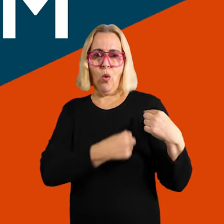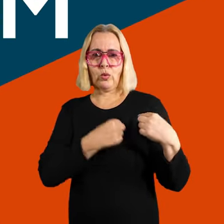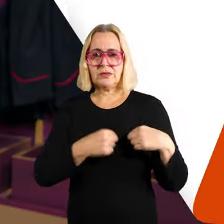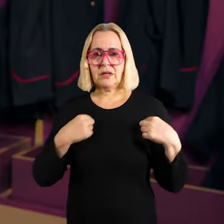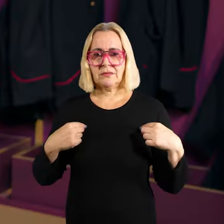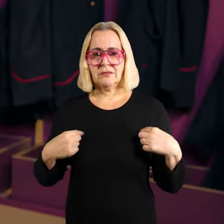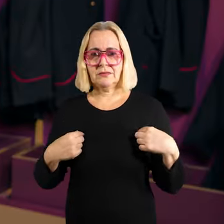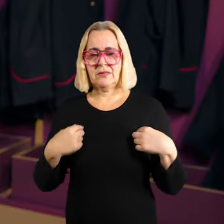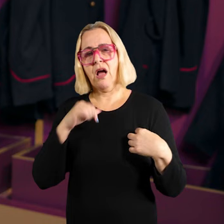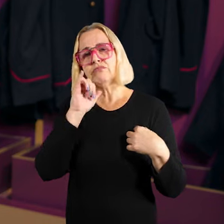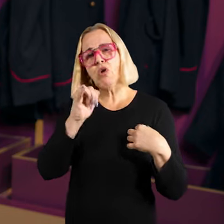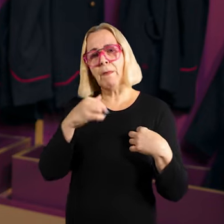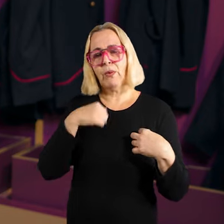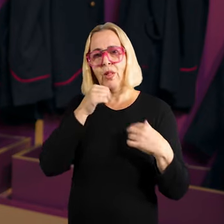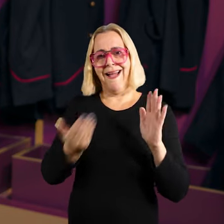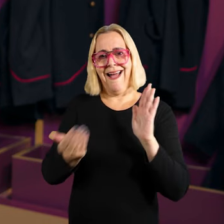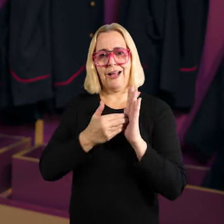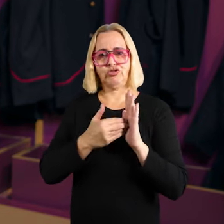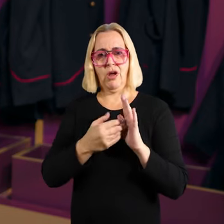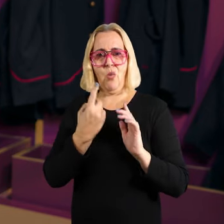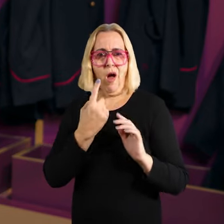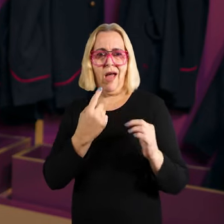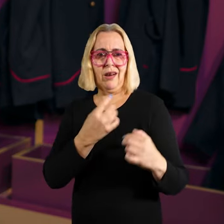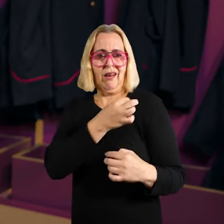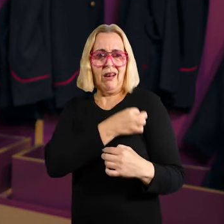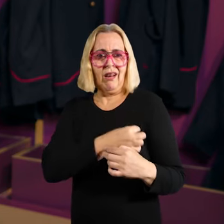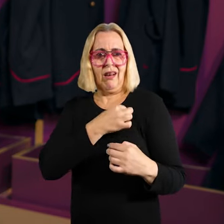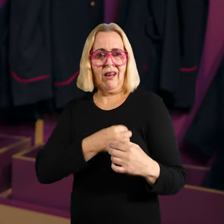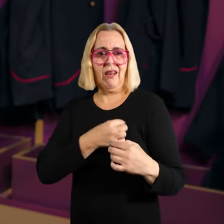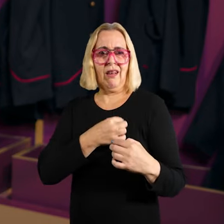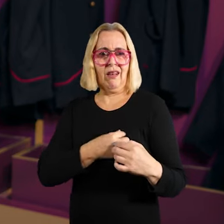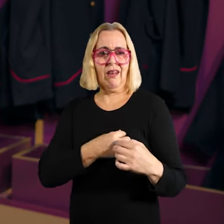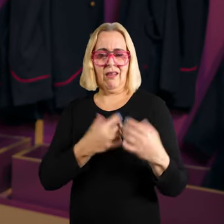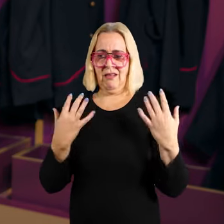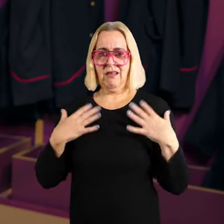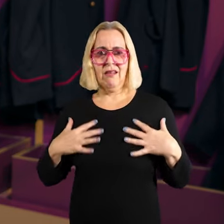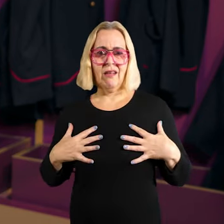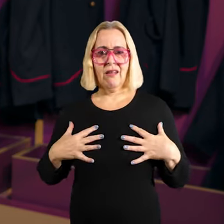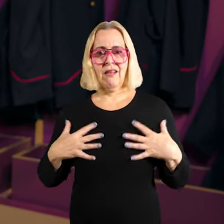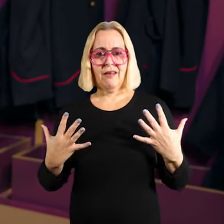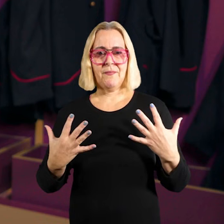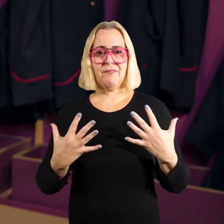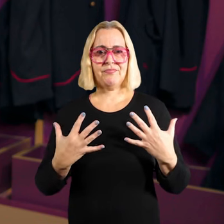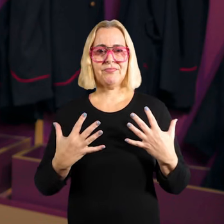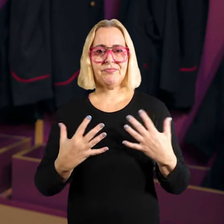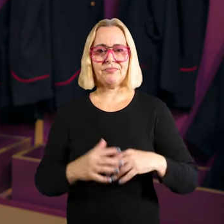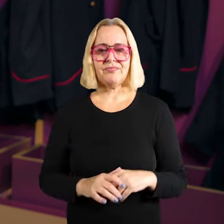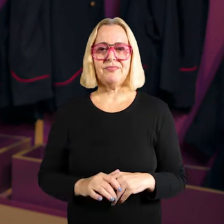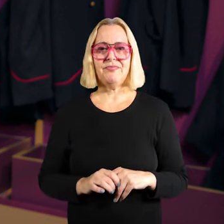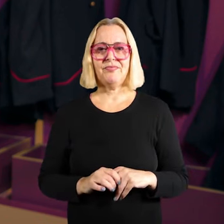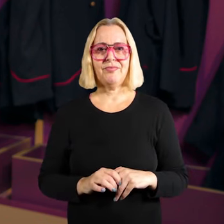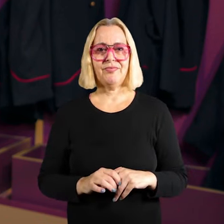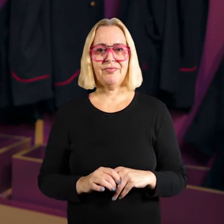If I was to design a uniform for nowadays, I would still keep the blue shirts because we've got pockets on either side, we've got pen